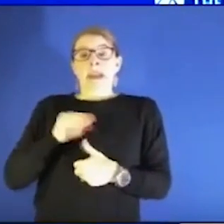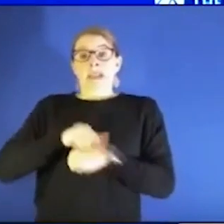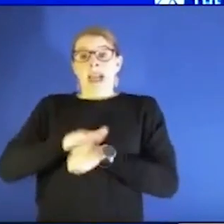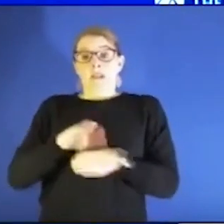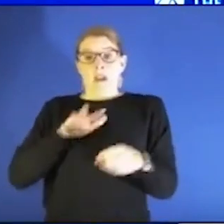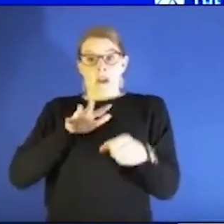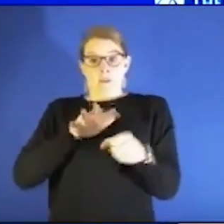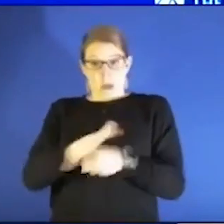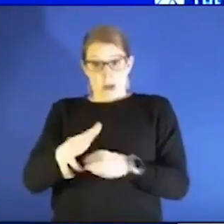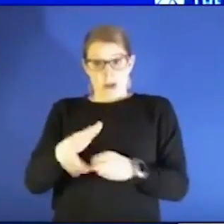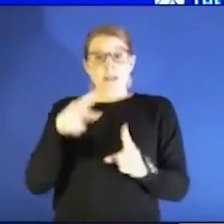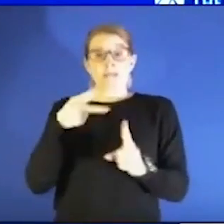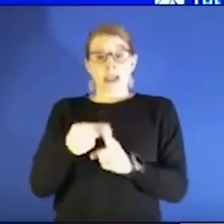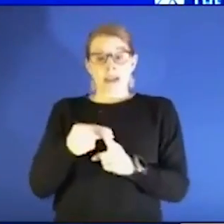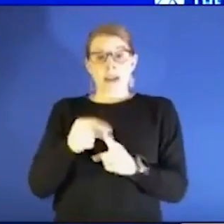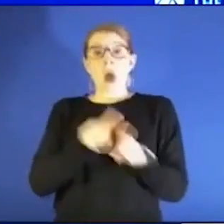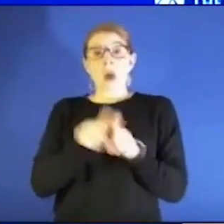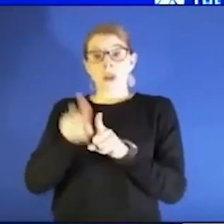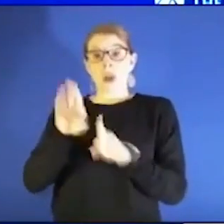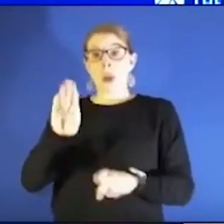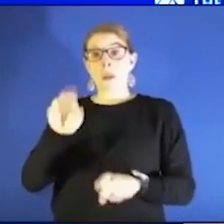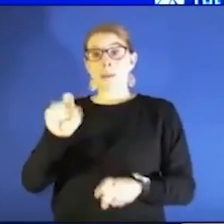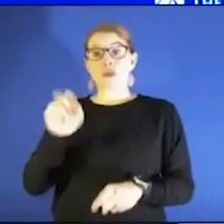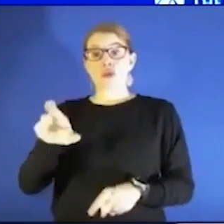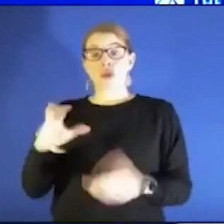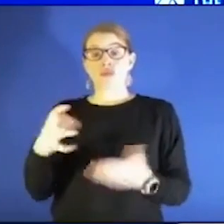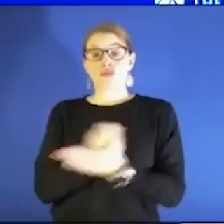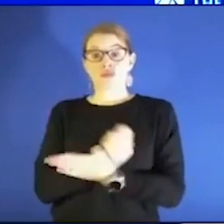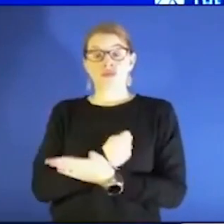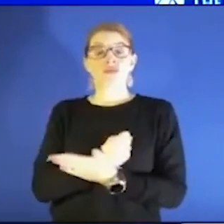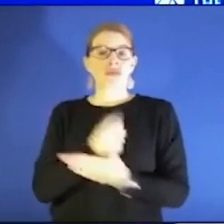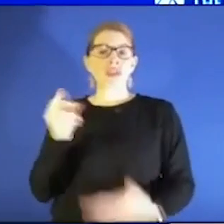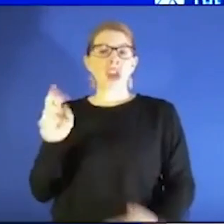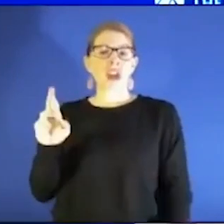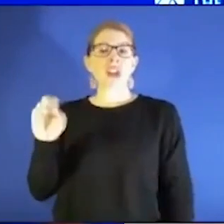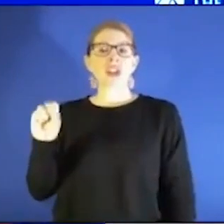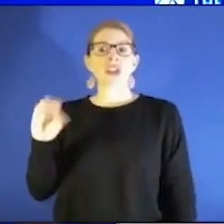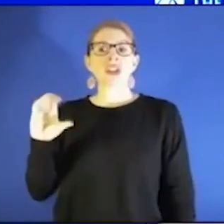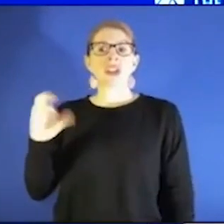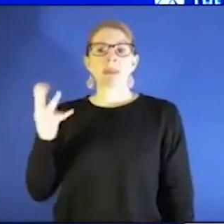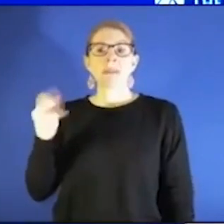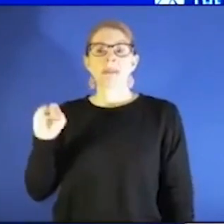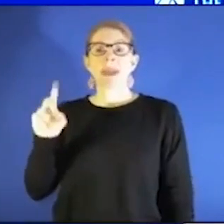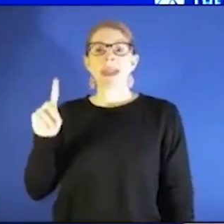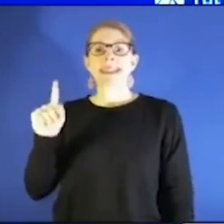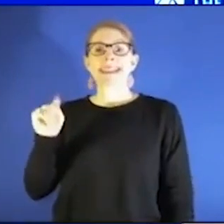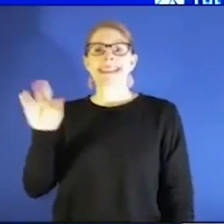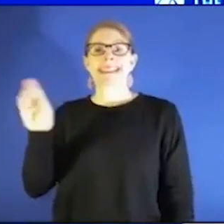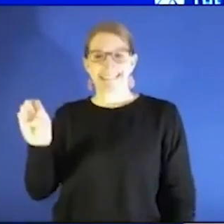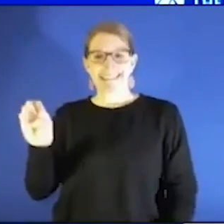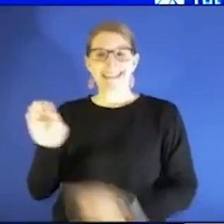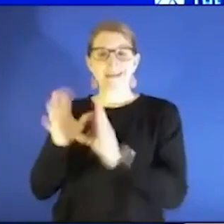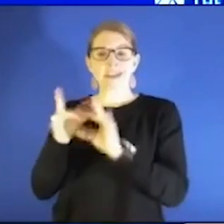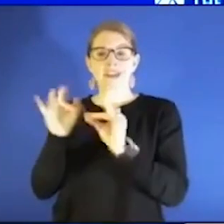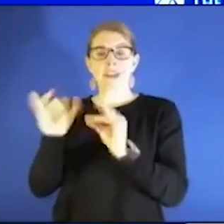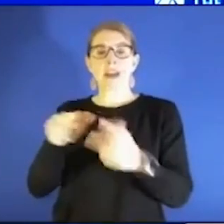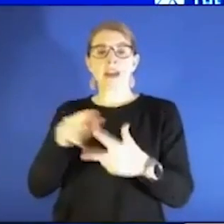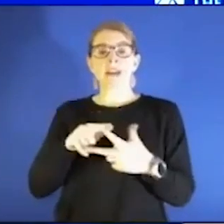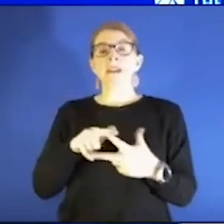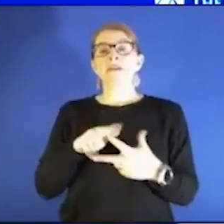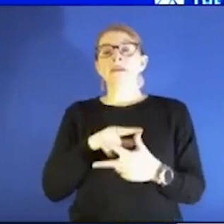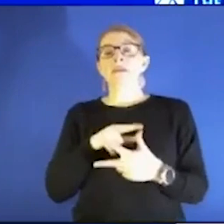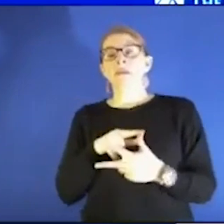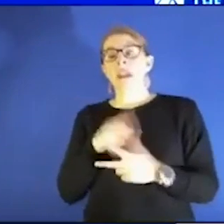vaccinated and boosted, as we heard Dr. Schmidtke talk about. So fully vaccinated, and then 5 or 6 months later, depending on what your criteria